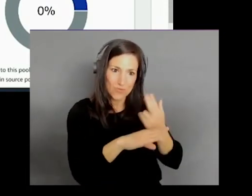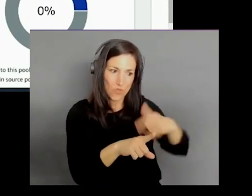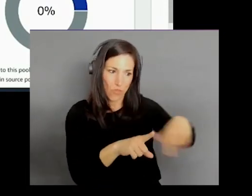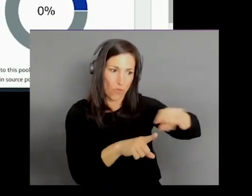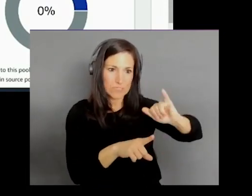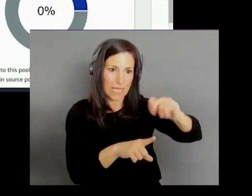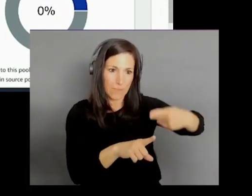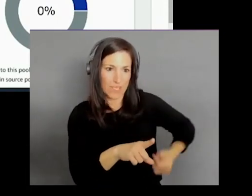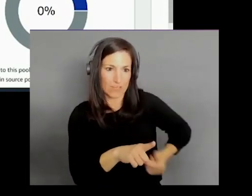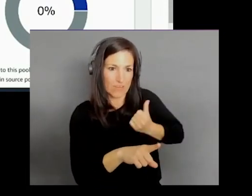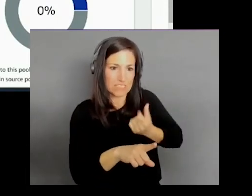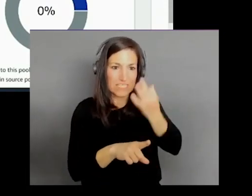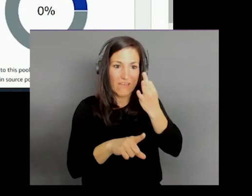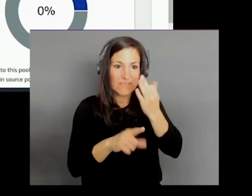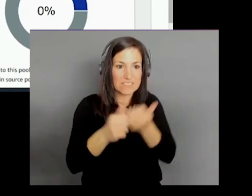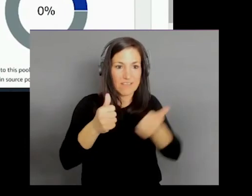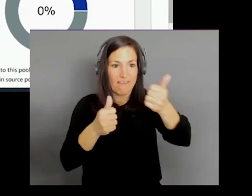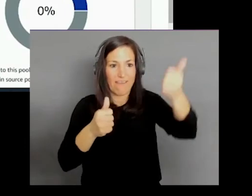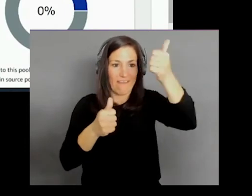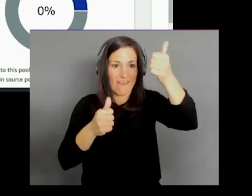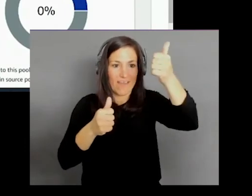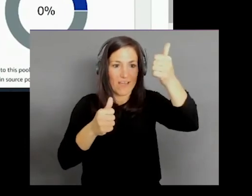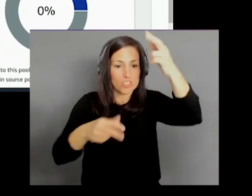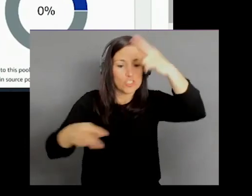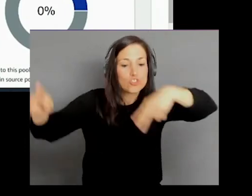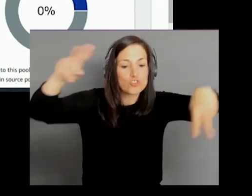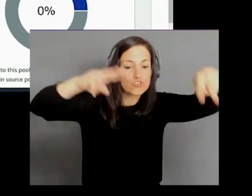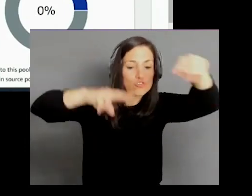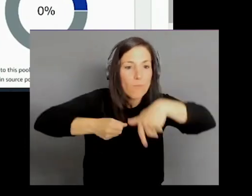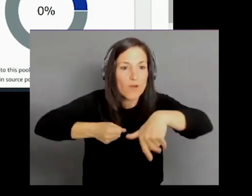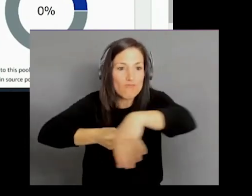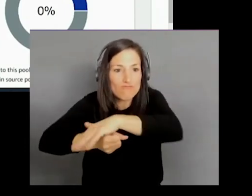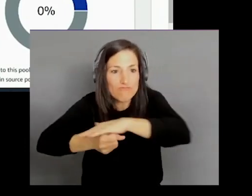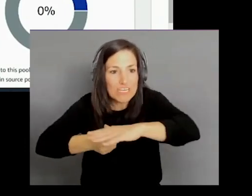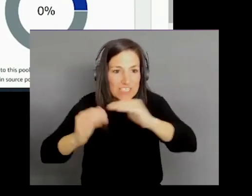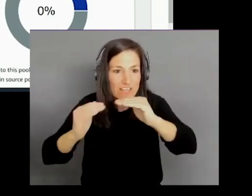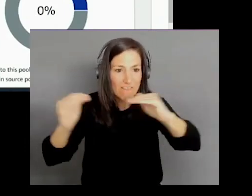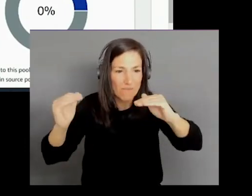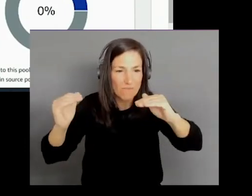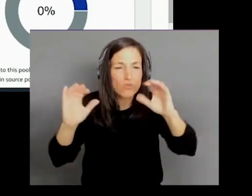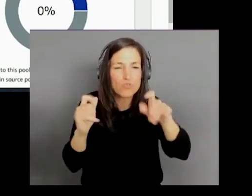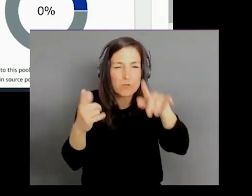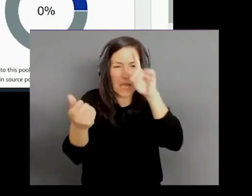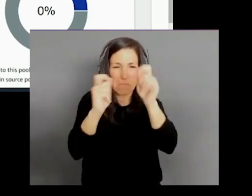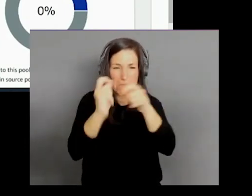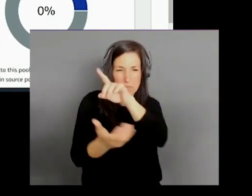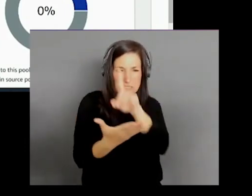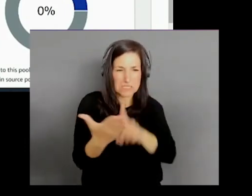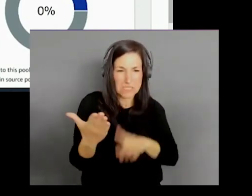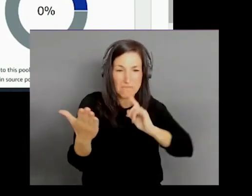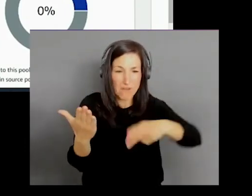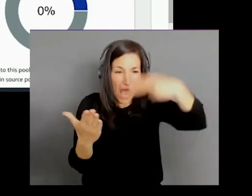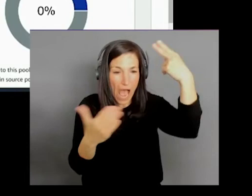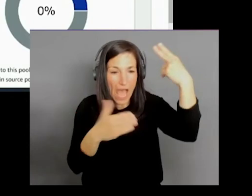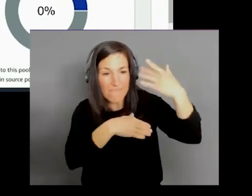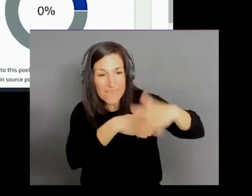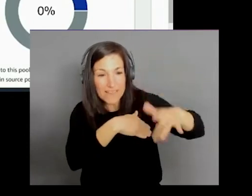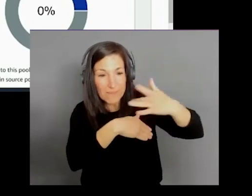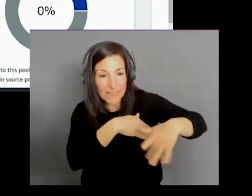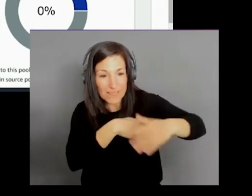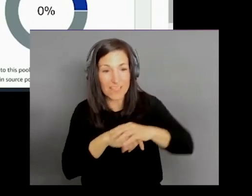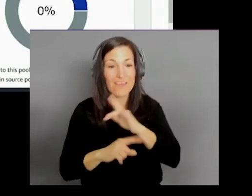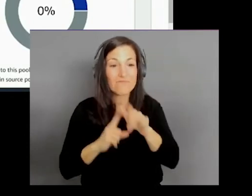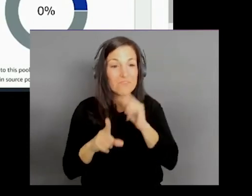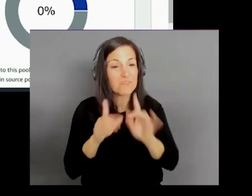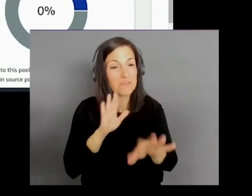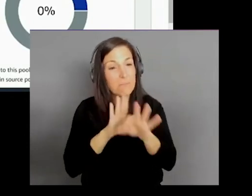level, it helps you to design in a way that's highly available. And from there, you can do it based on business units, based